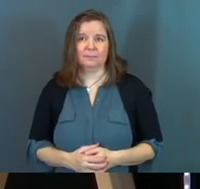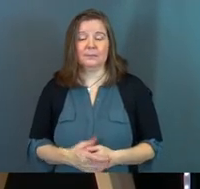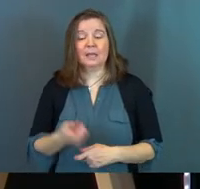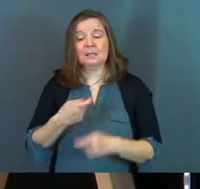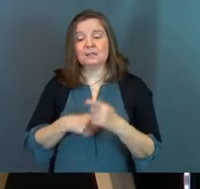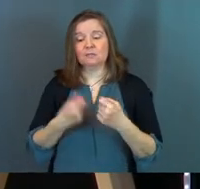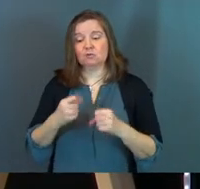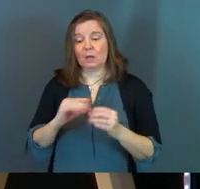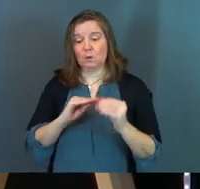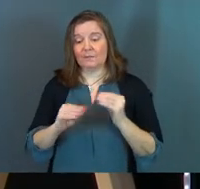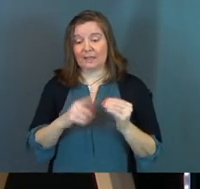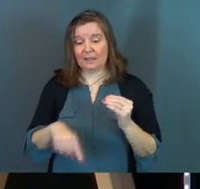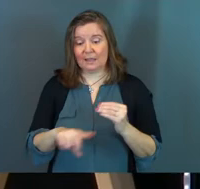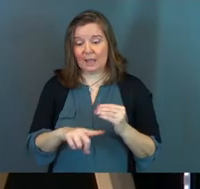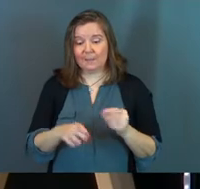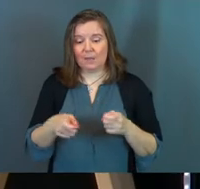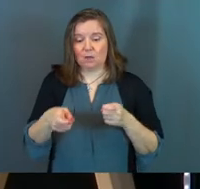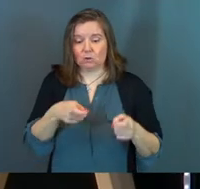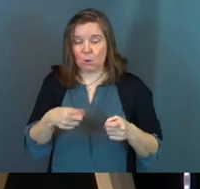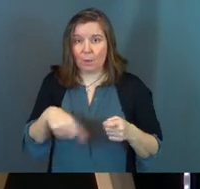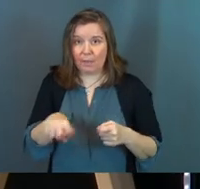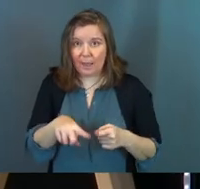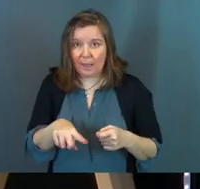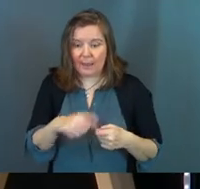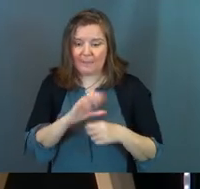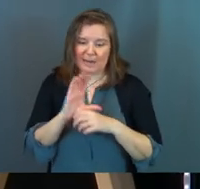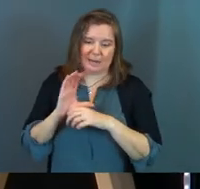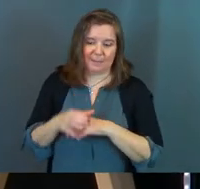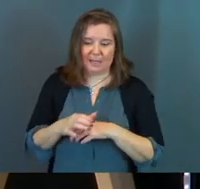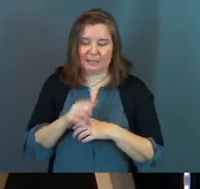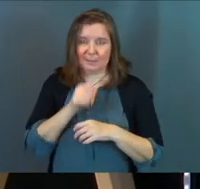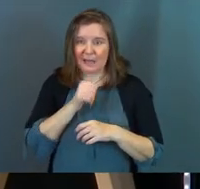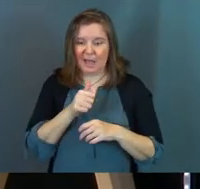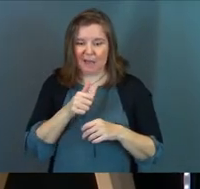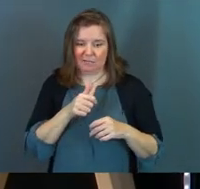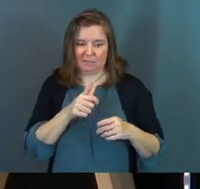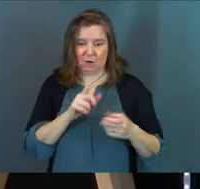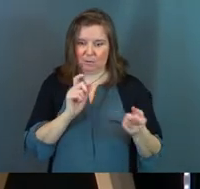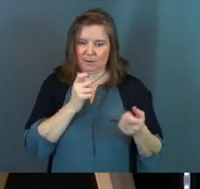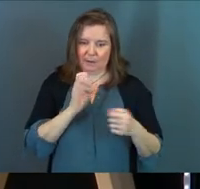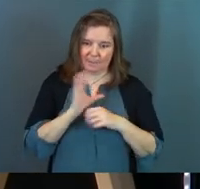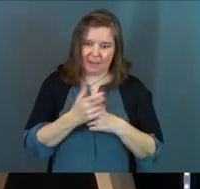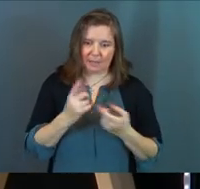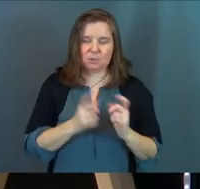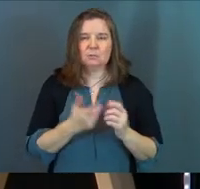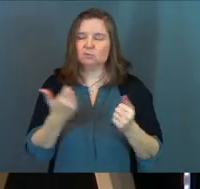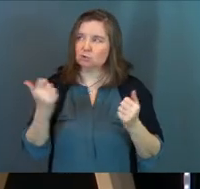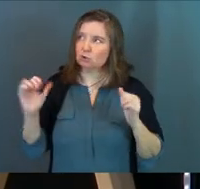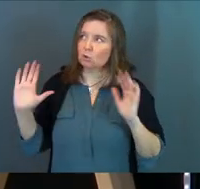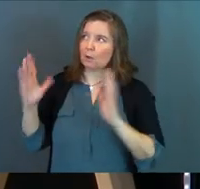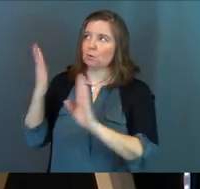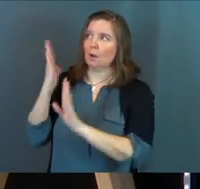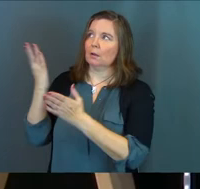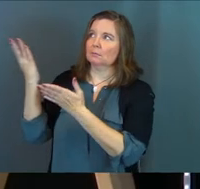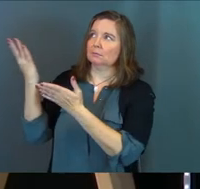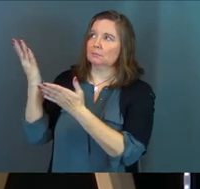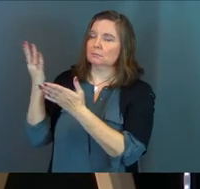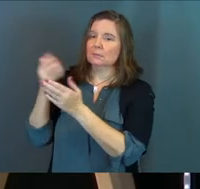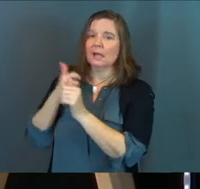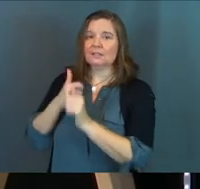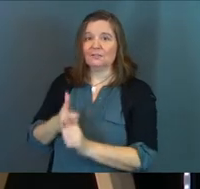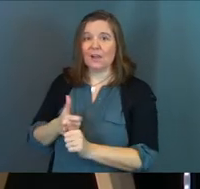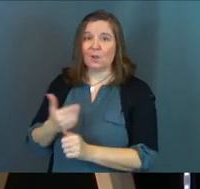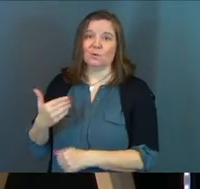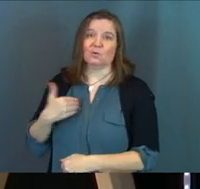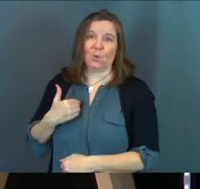And instead of trying to fix them and control them and make them not be the way that they are, could you surrender to God as a fellow